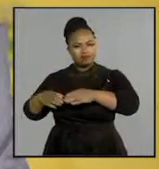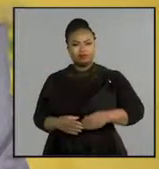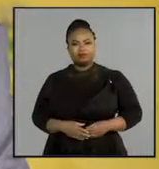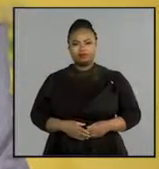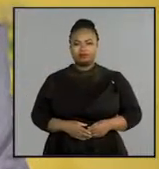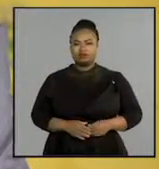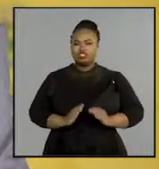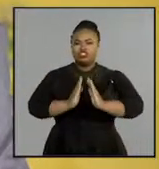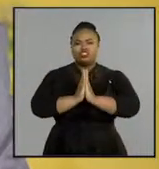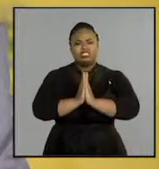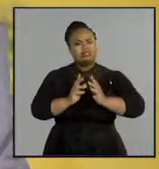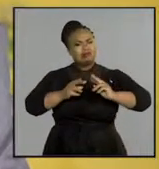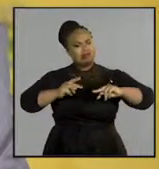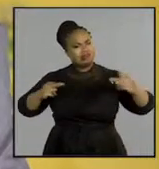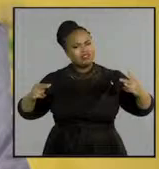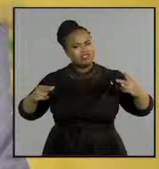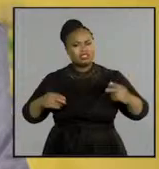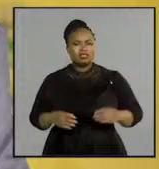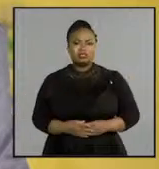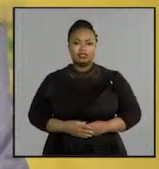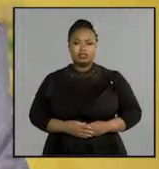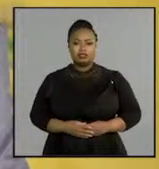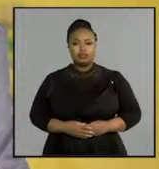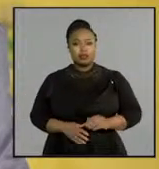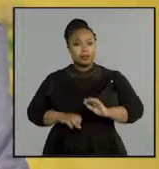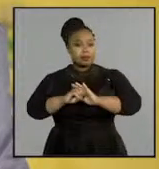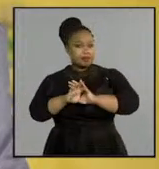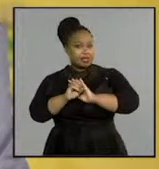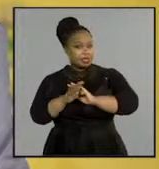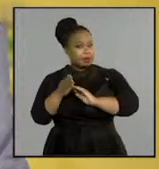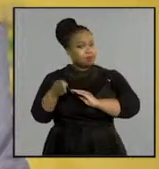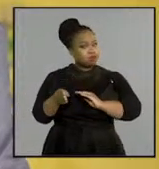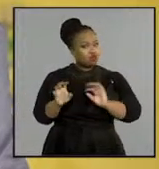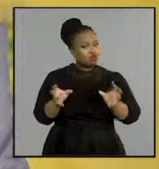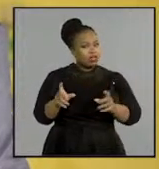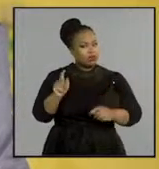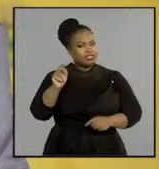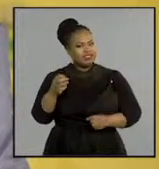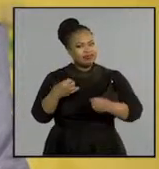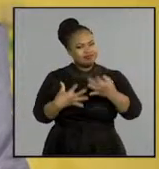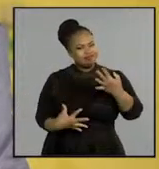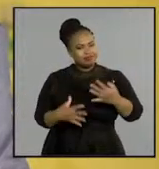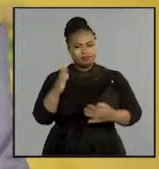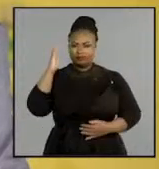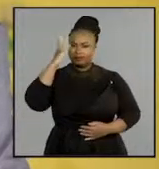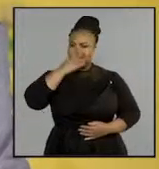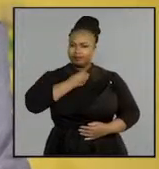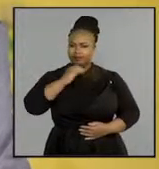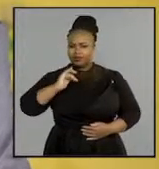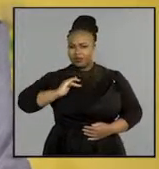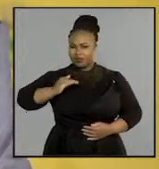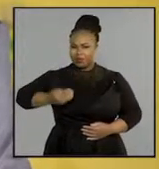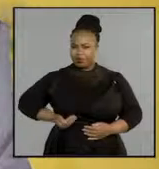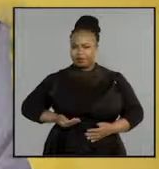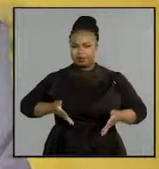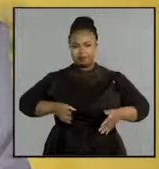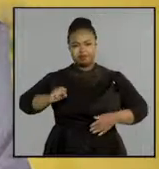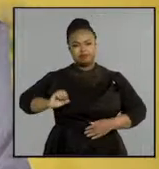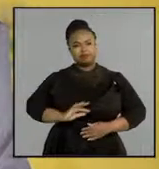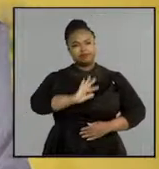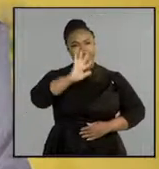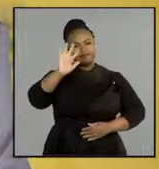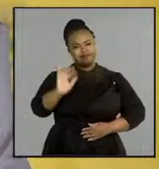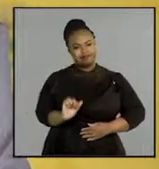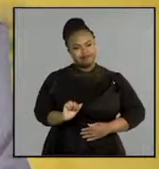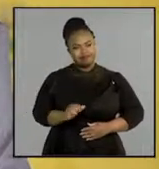political parties, our faith-based organizations, friends from the media, the beautiful women of